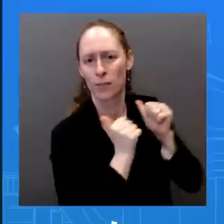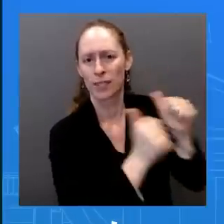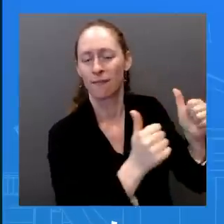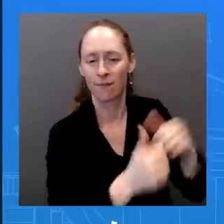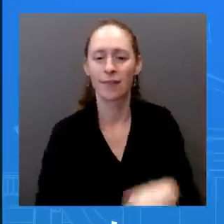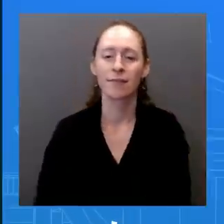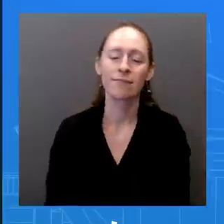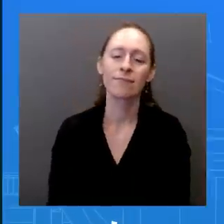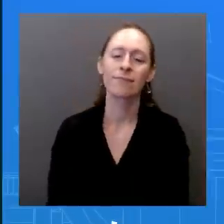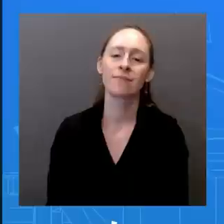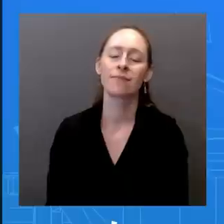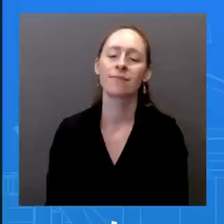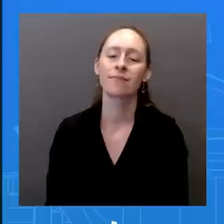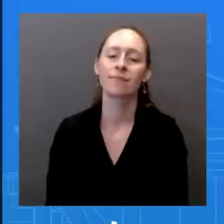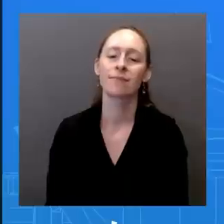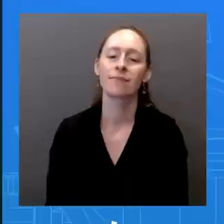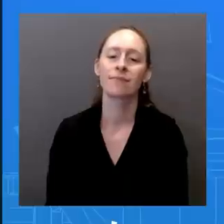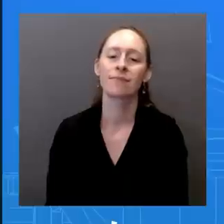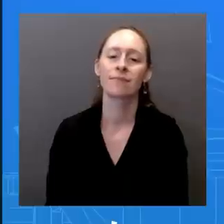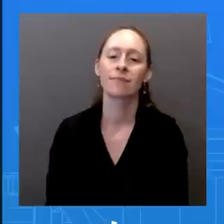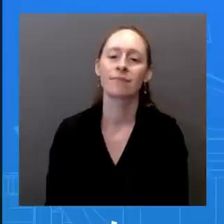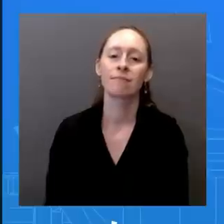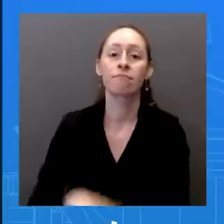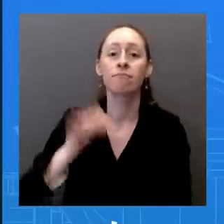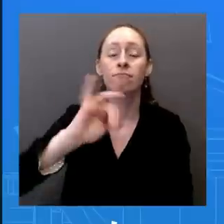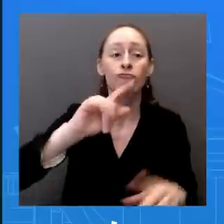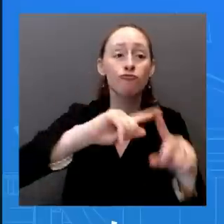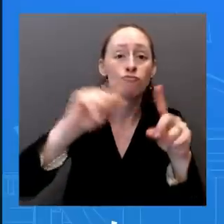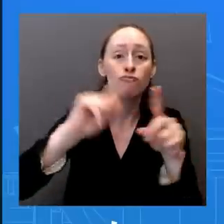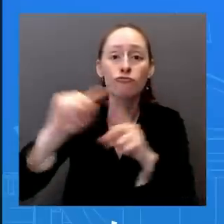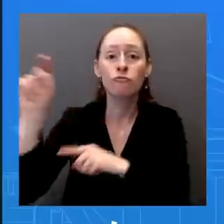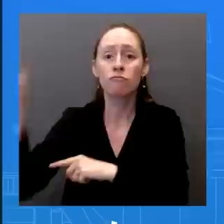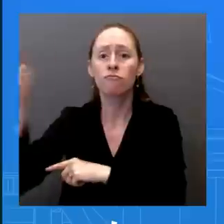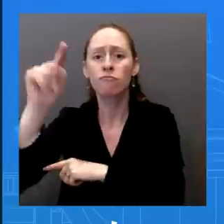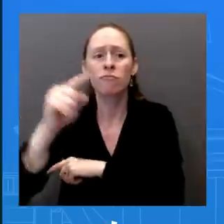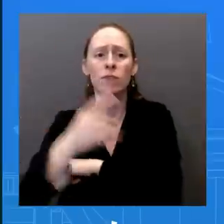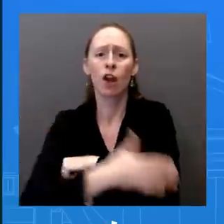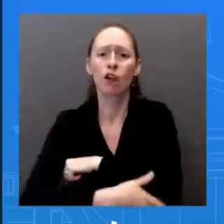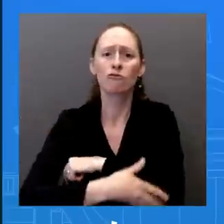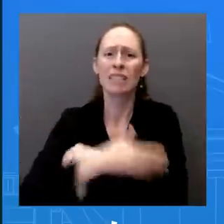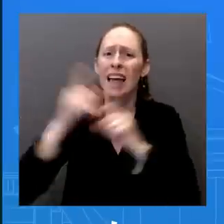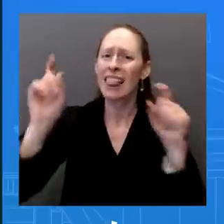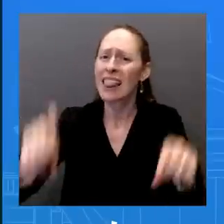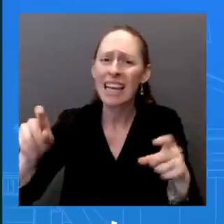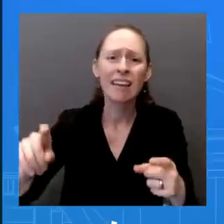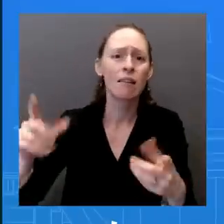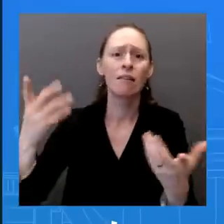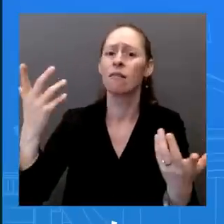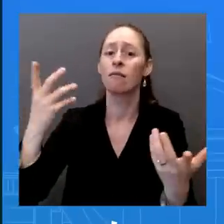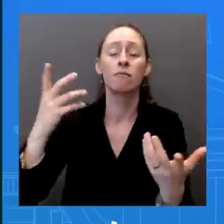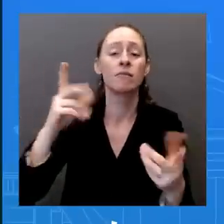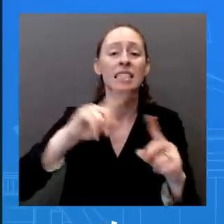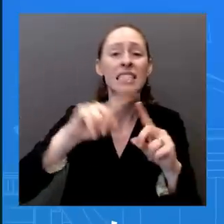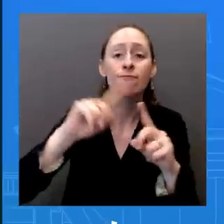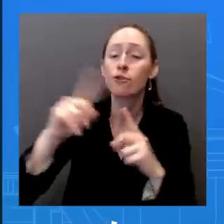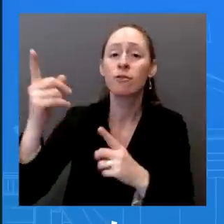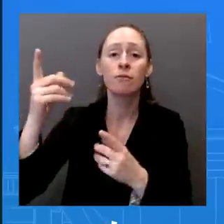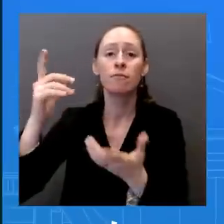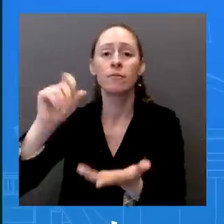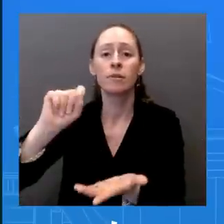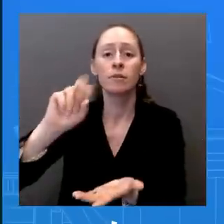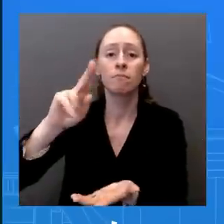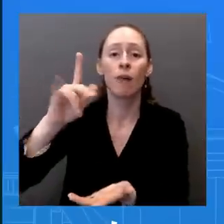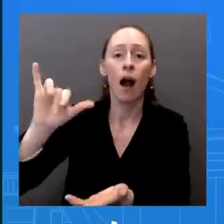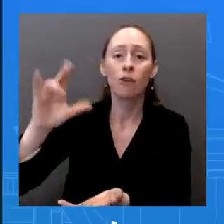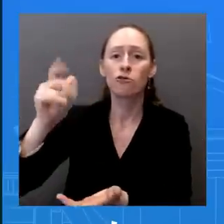to global food security to global supply chains to tackling the climate crisis. Meanwhile, our competitors are facing increasingly